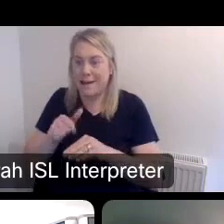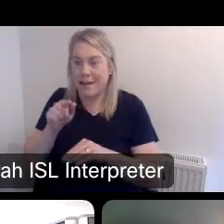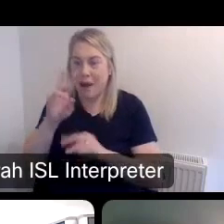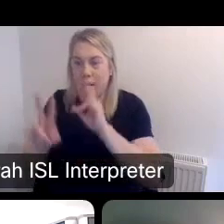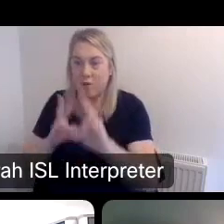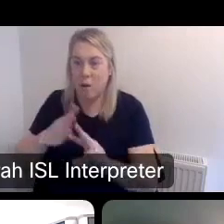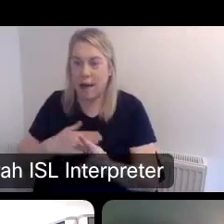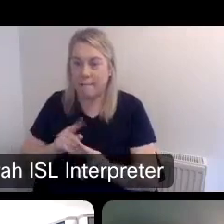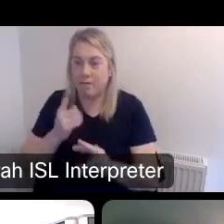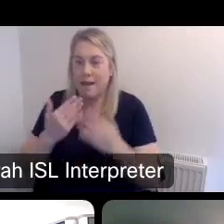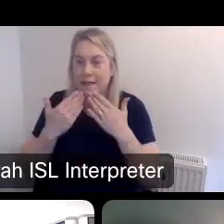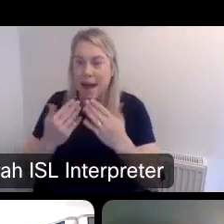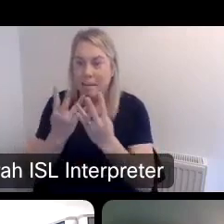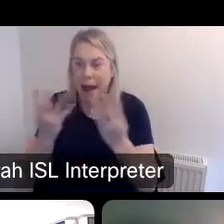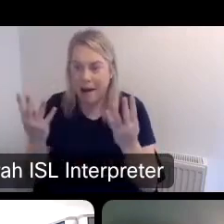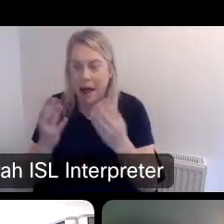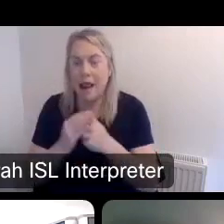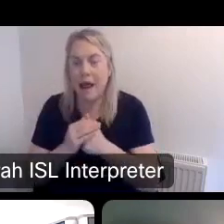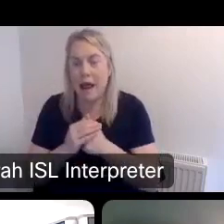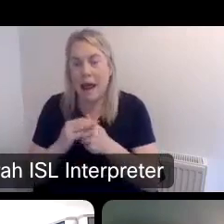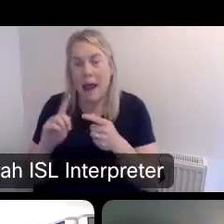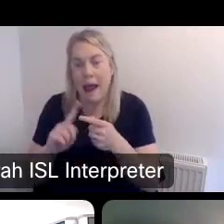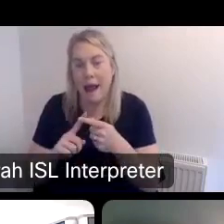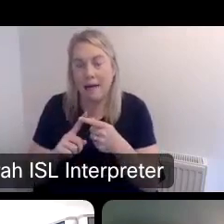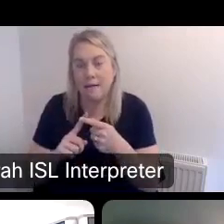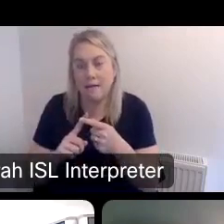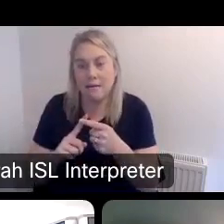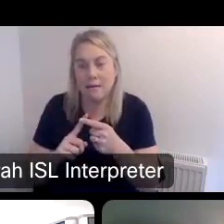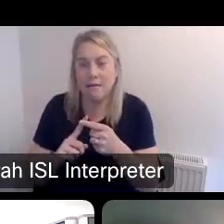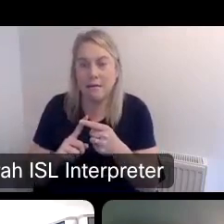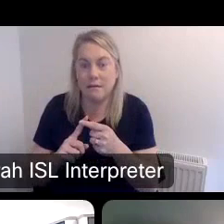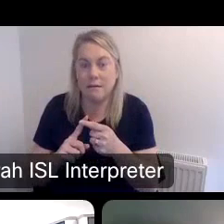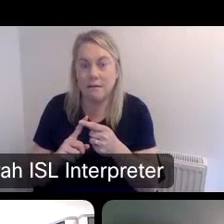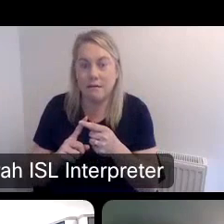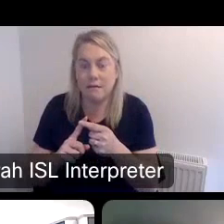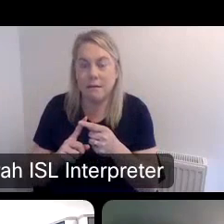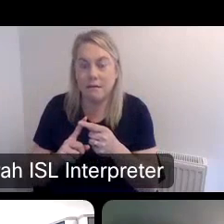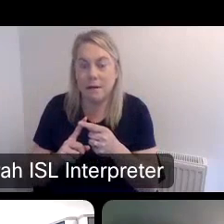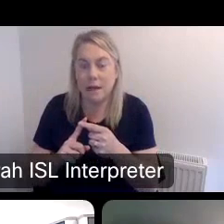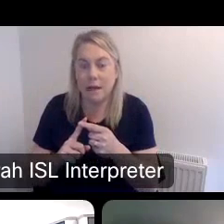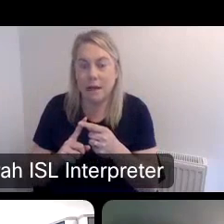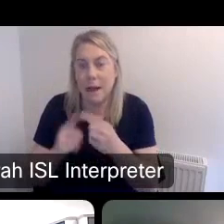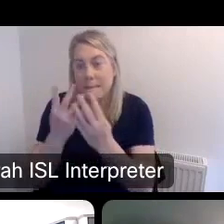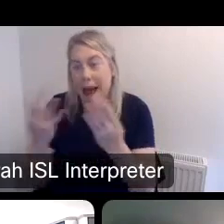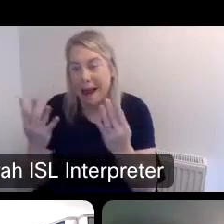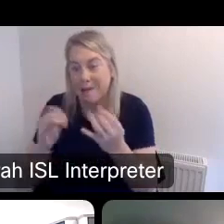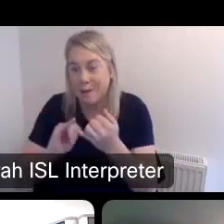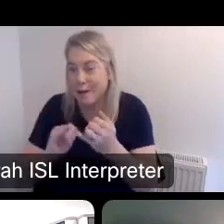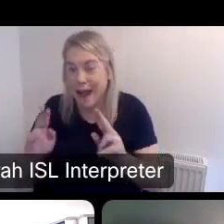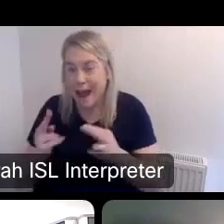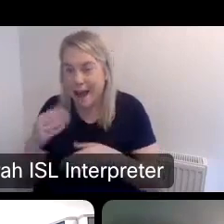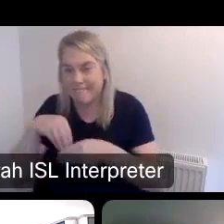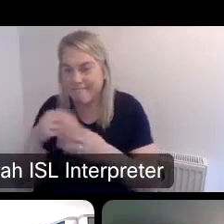thank our panel. And indeed, the panelists that couldn't be a part